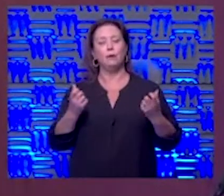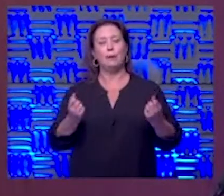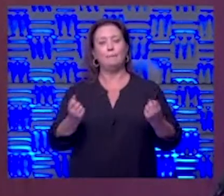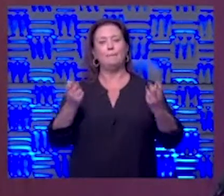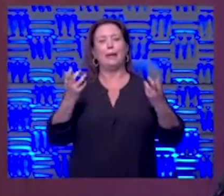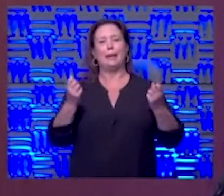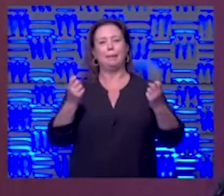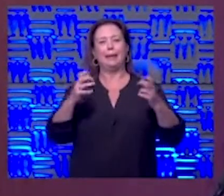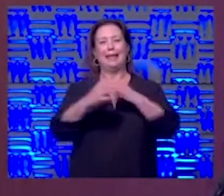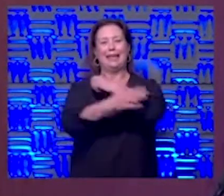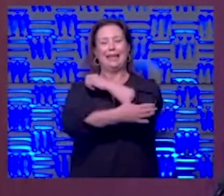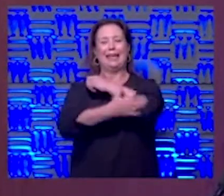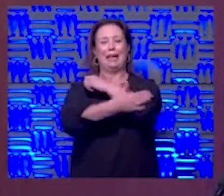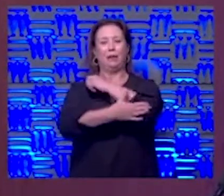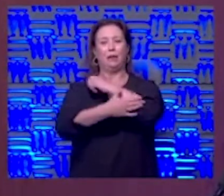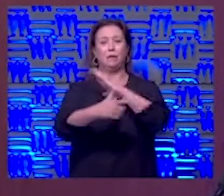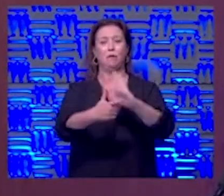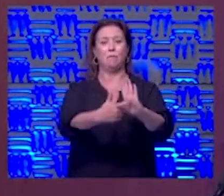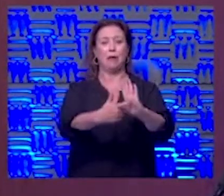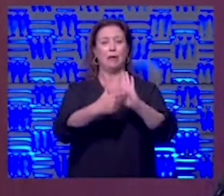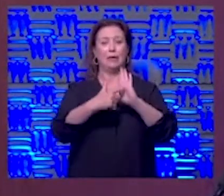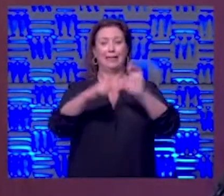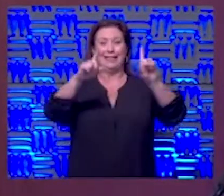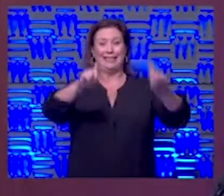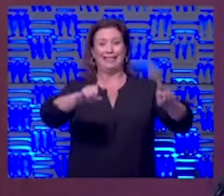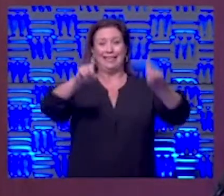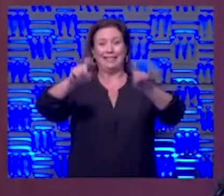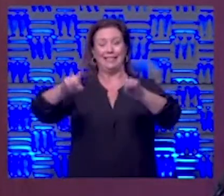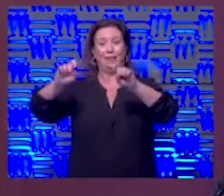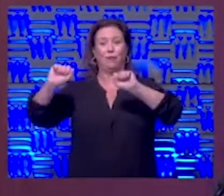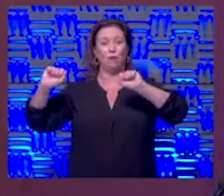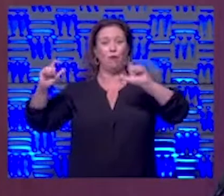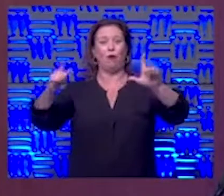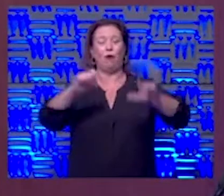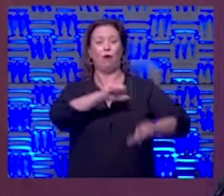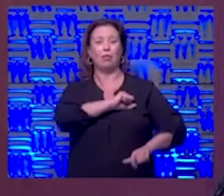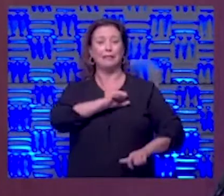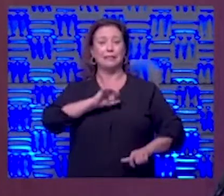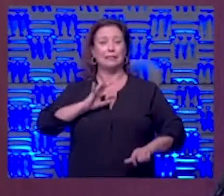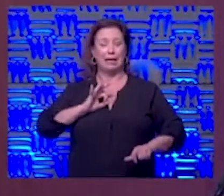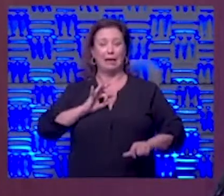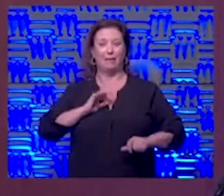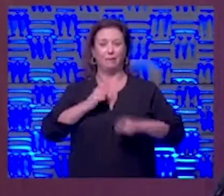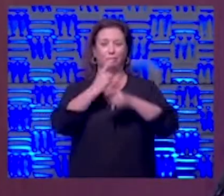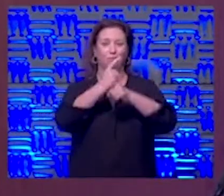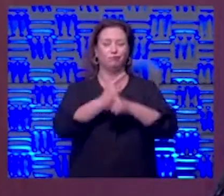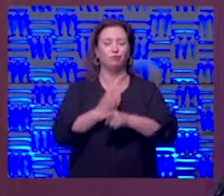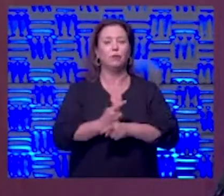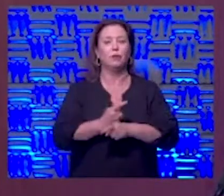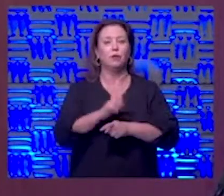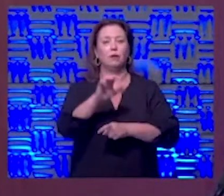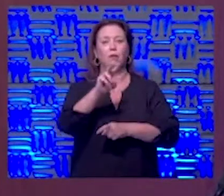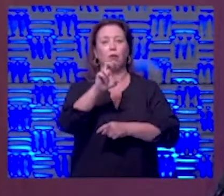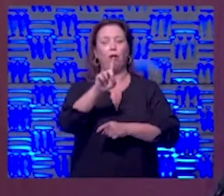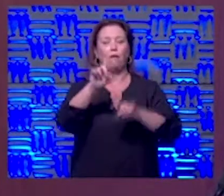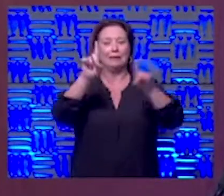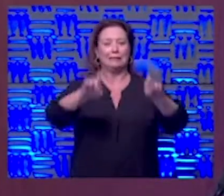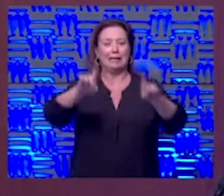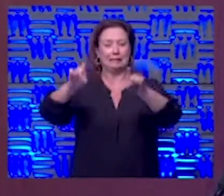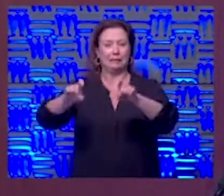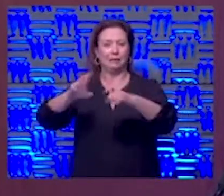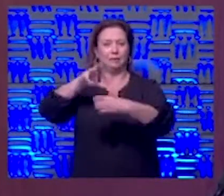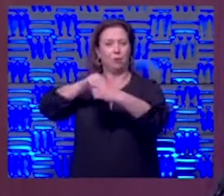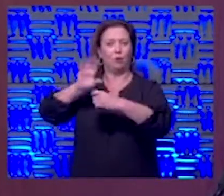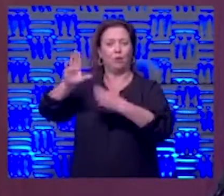many counties are mandating testing for all staff on a routine basis for COVID-19 as part